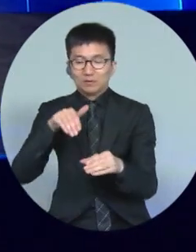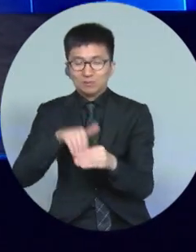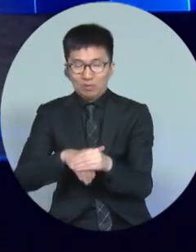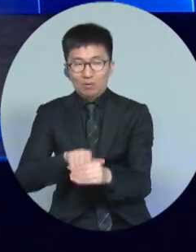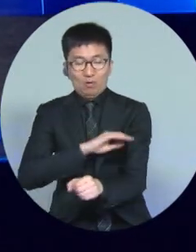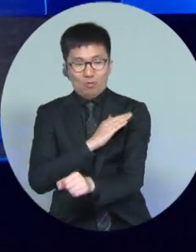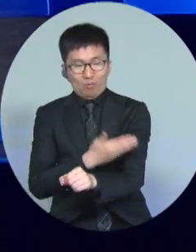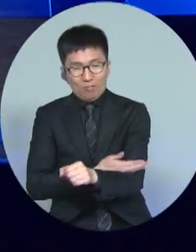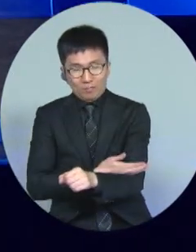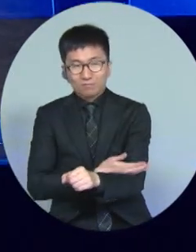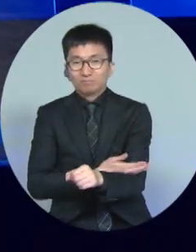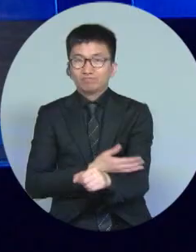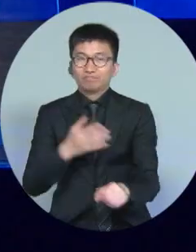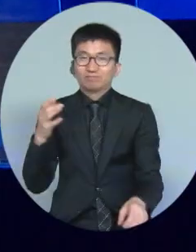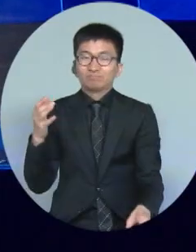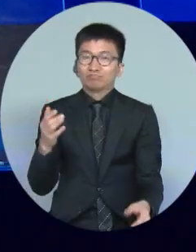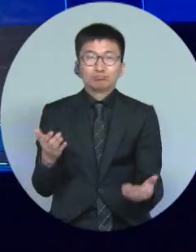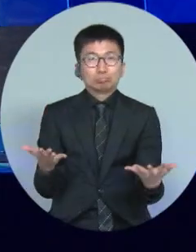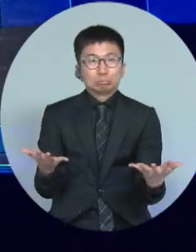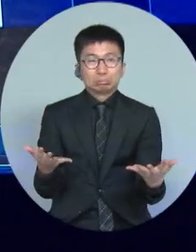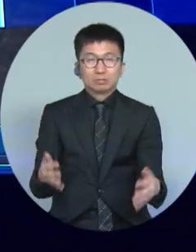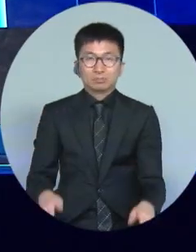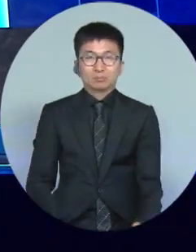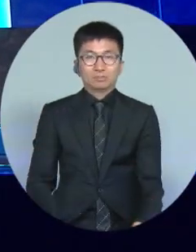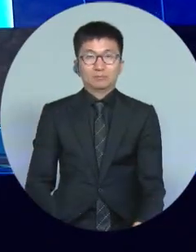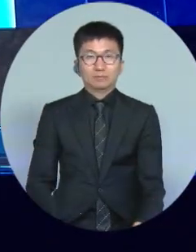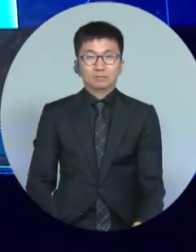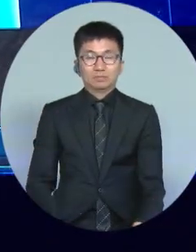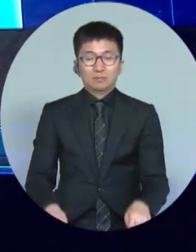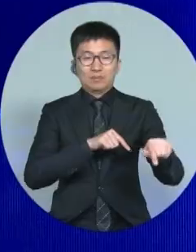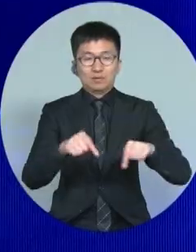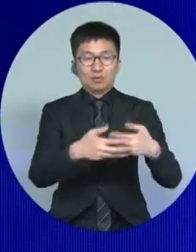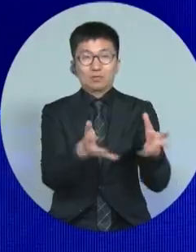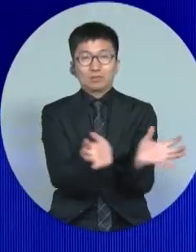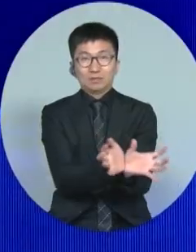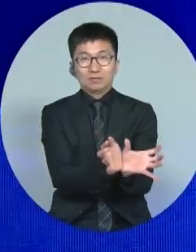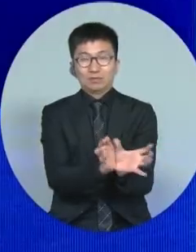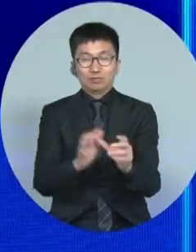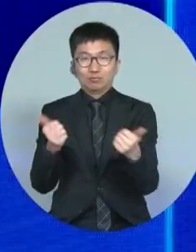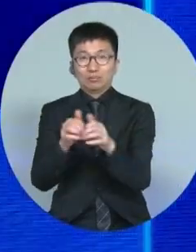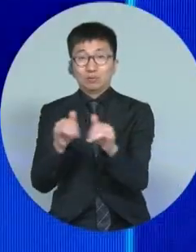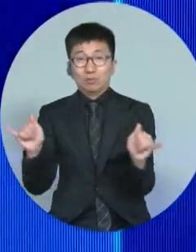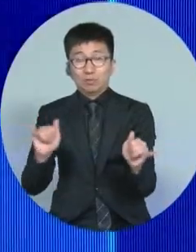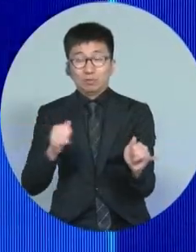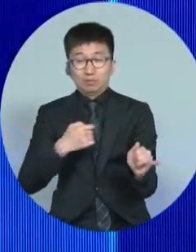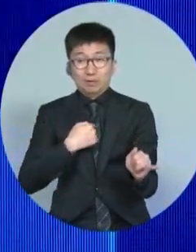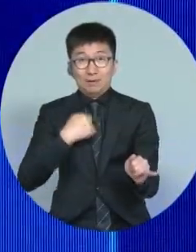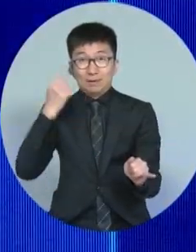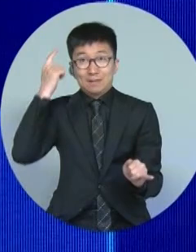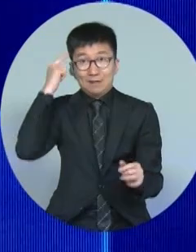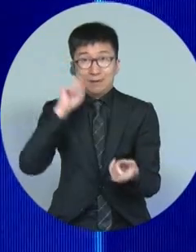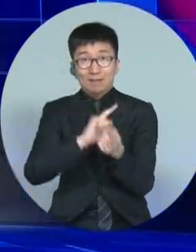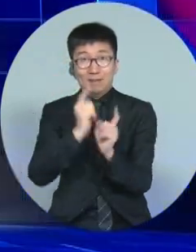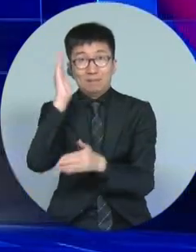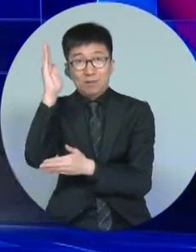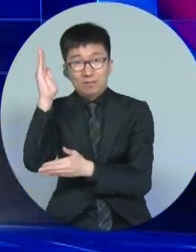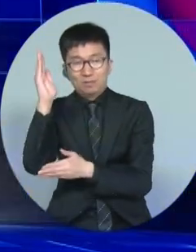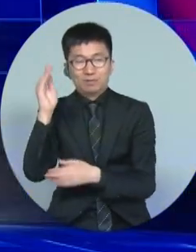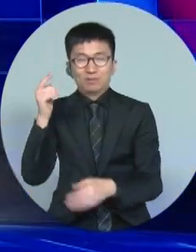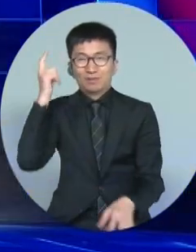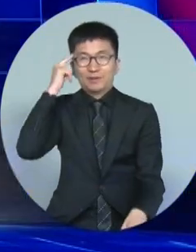political parties are representing their interests. There's a very